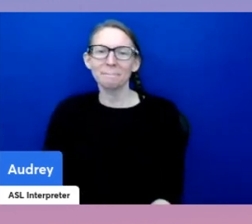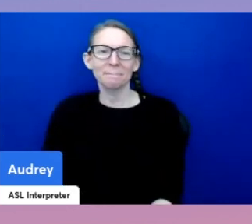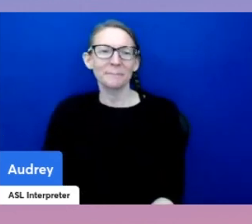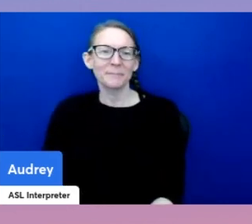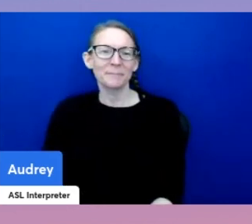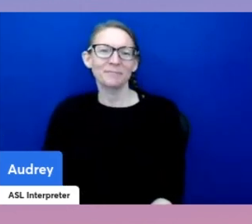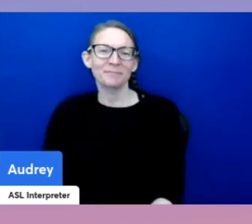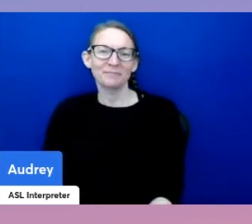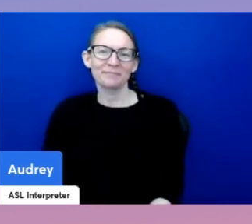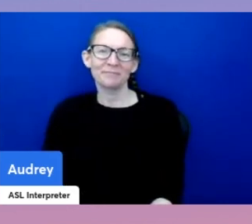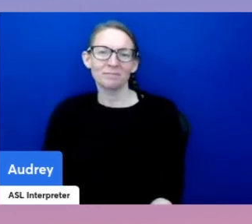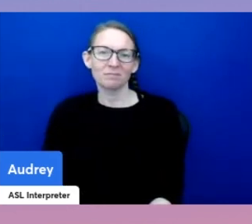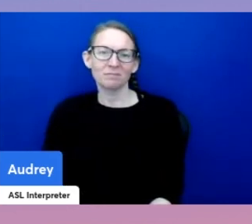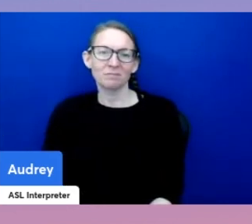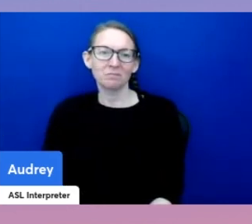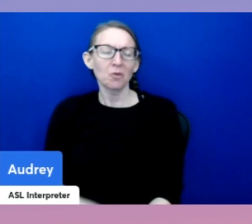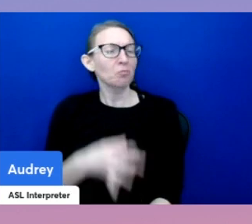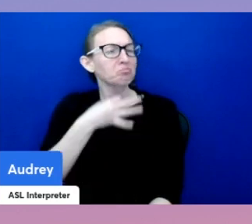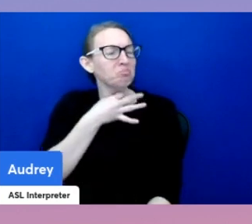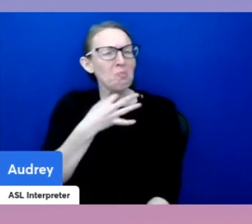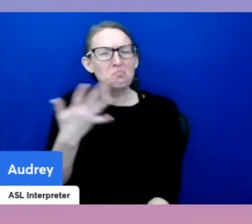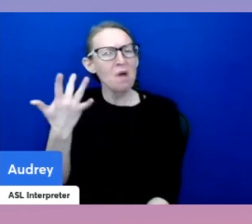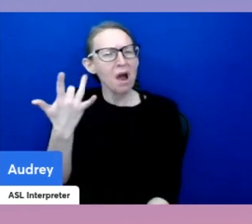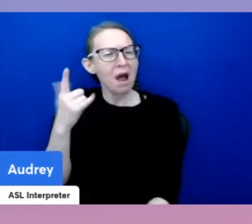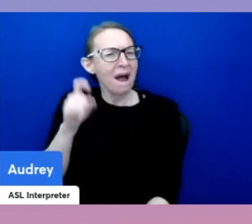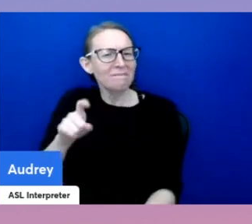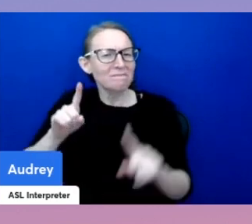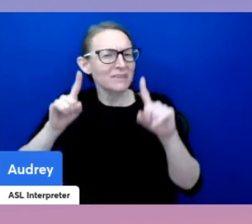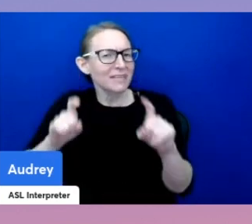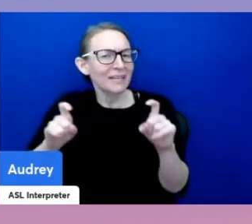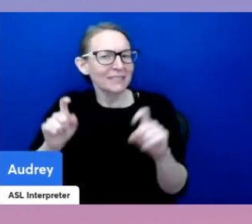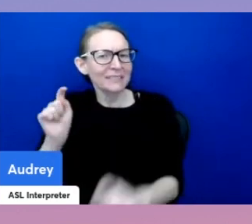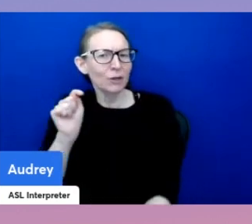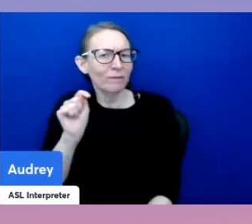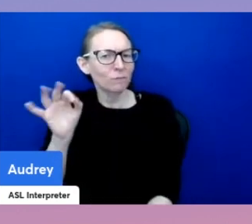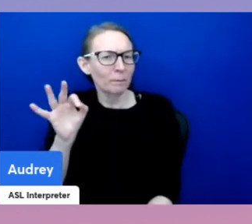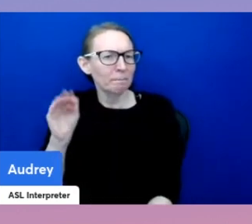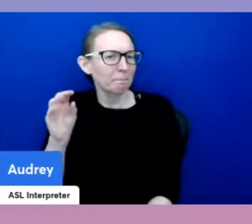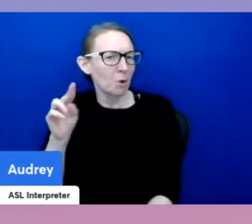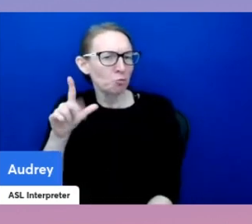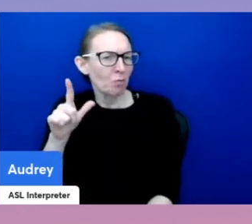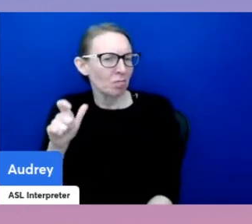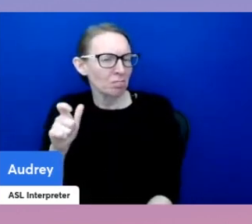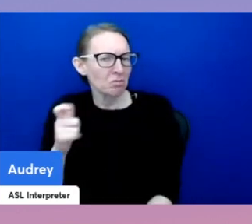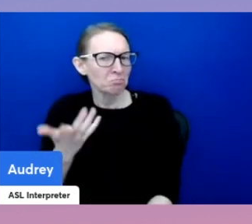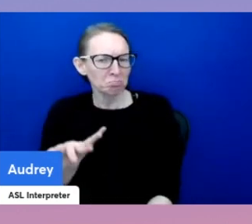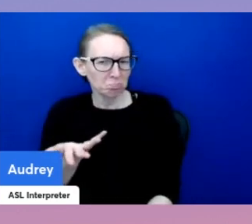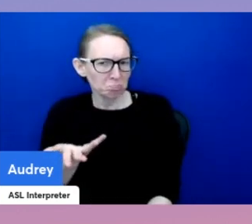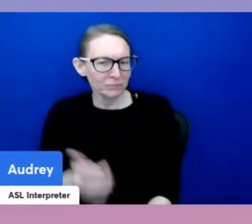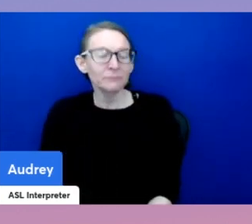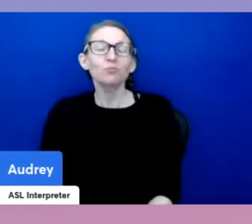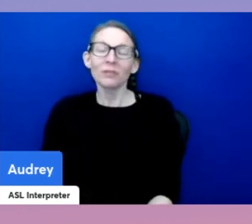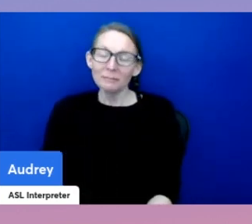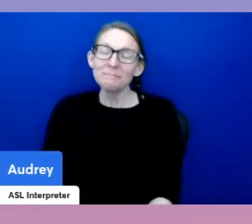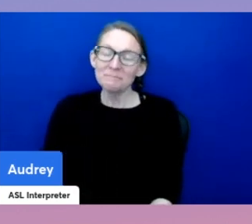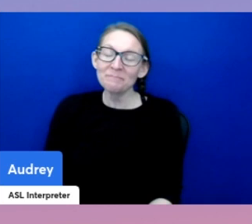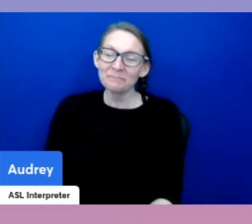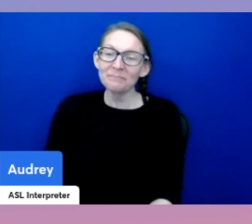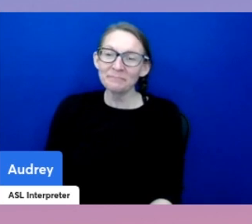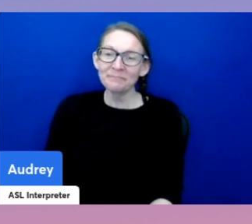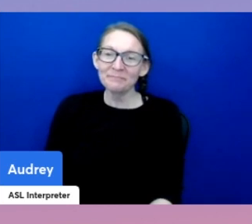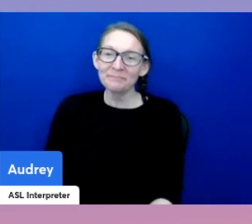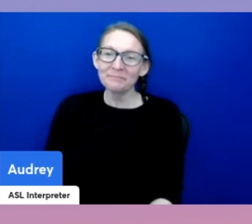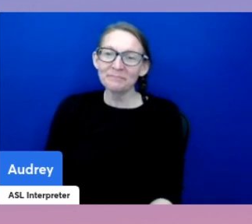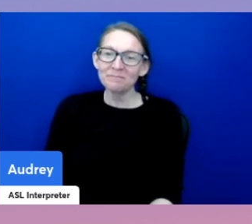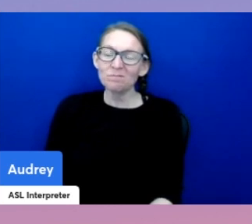So why do we need testing the Terraform module? Well, the reason is, yeah, we